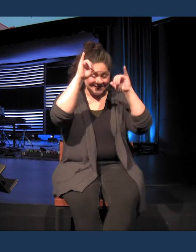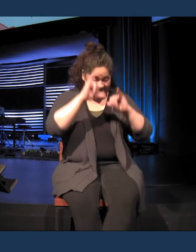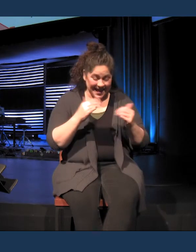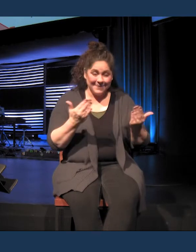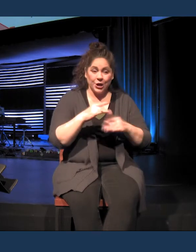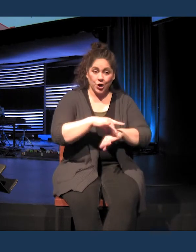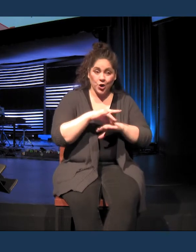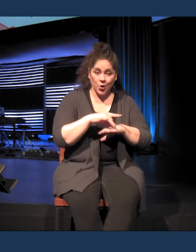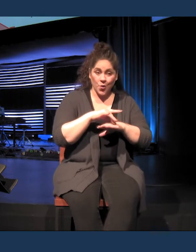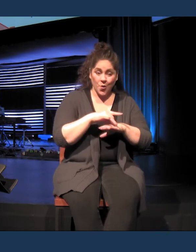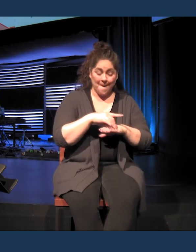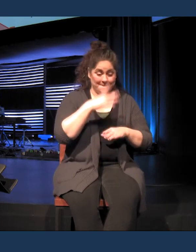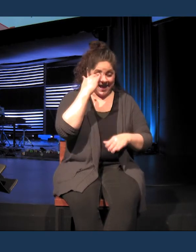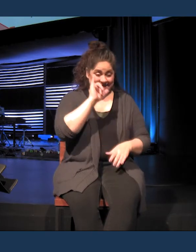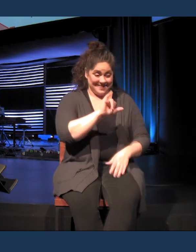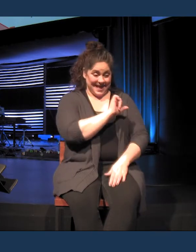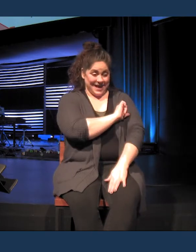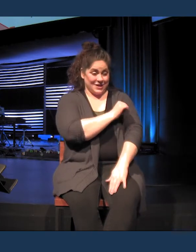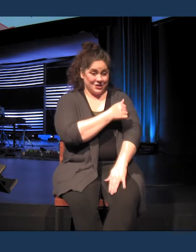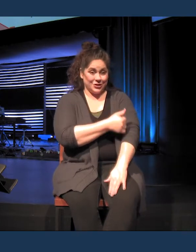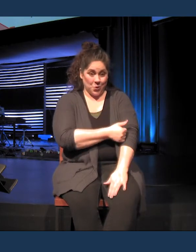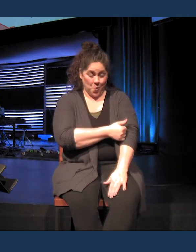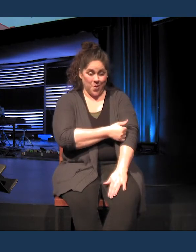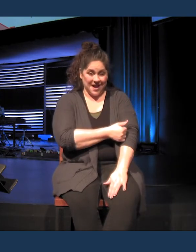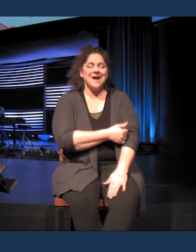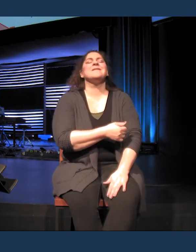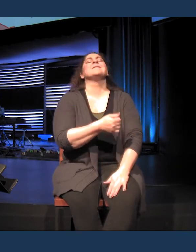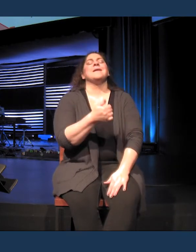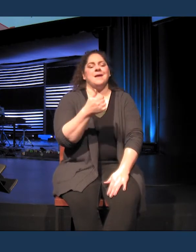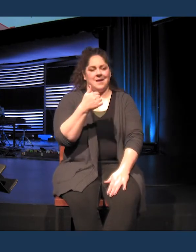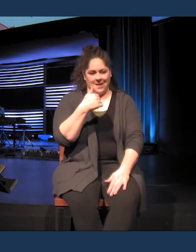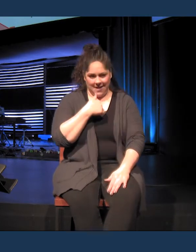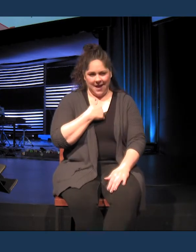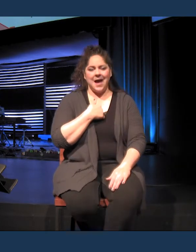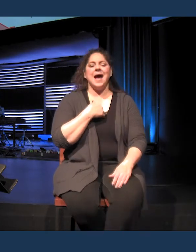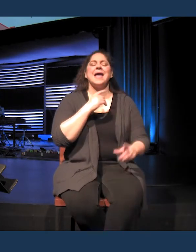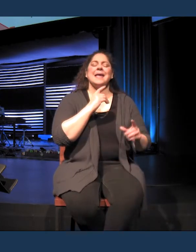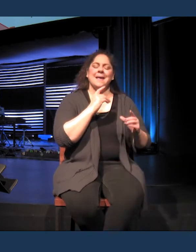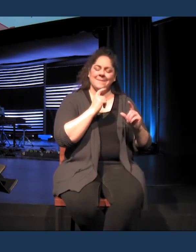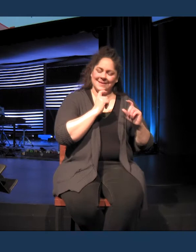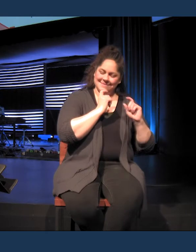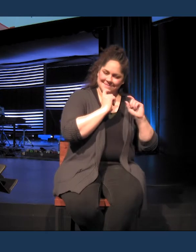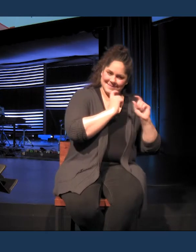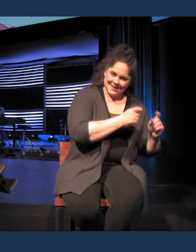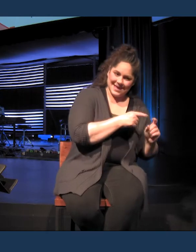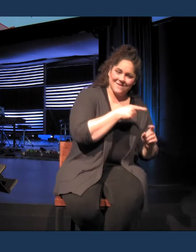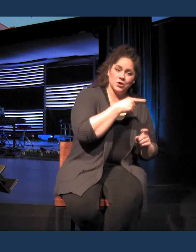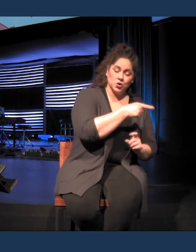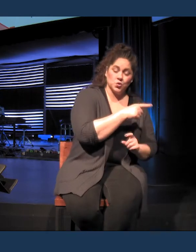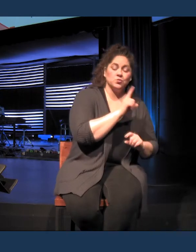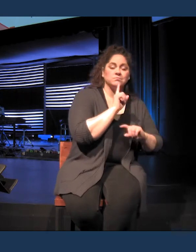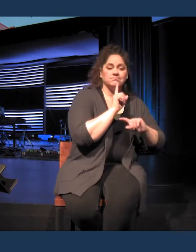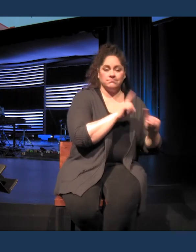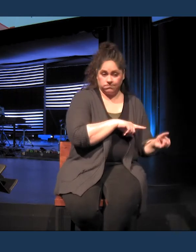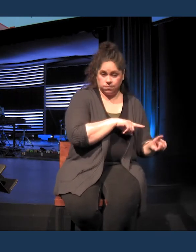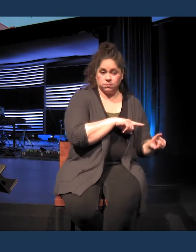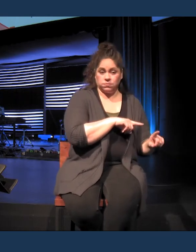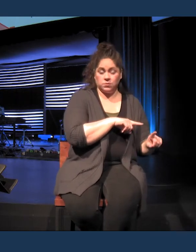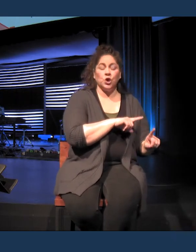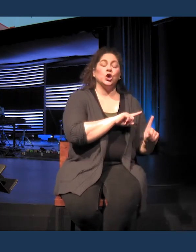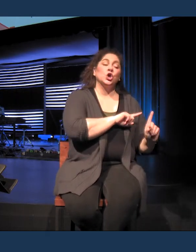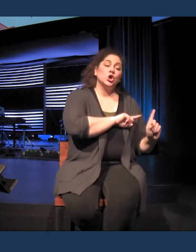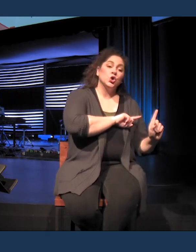Therefore, because of that authority I have, Jesus said, I am giving you a directive.